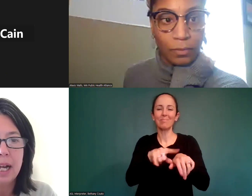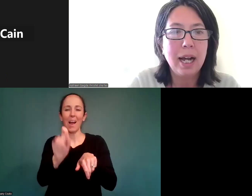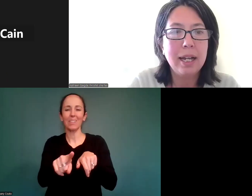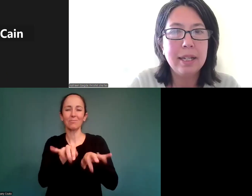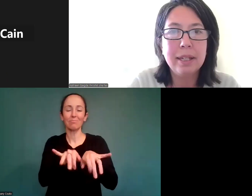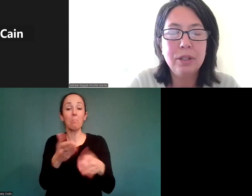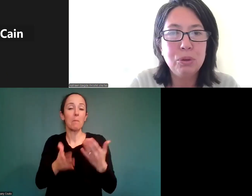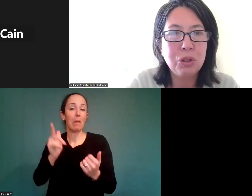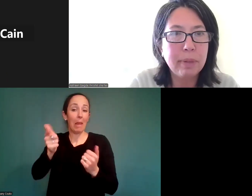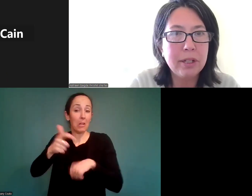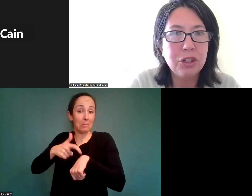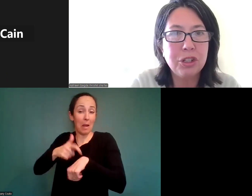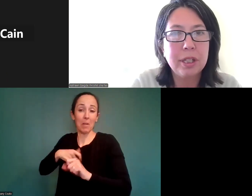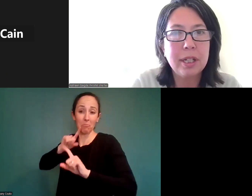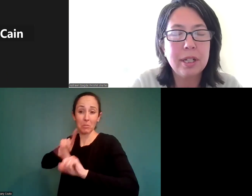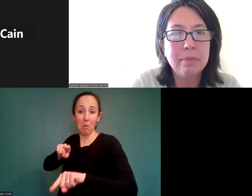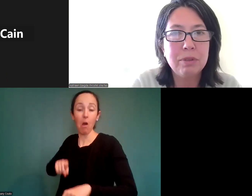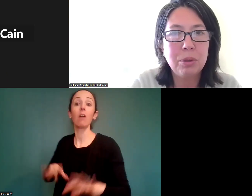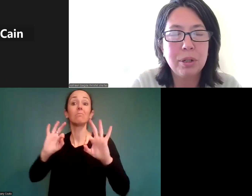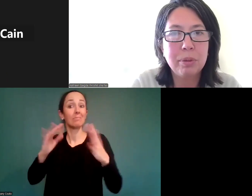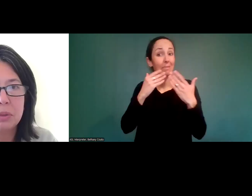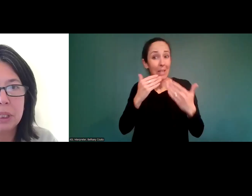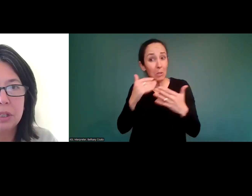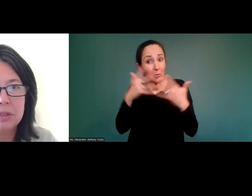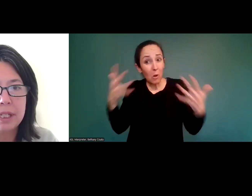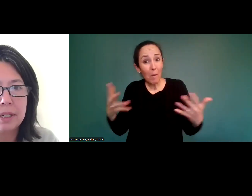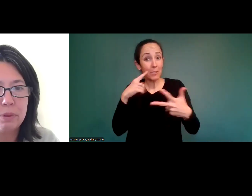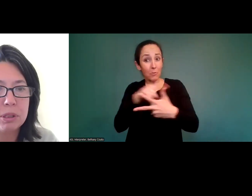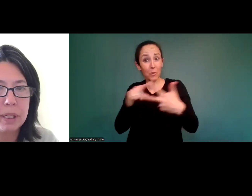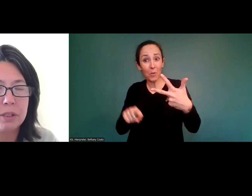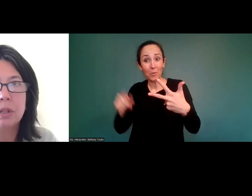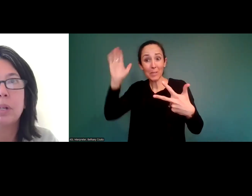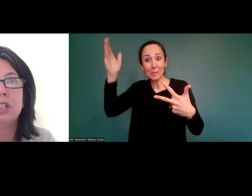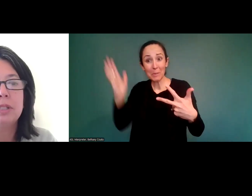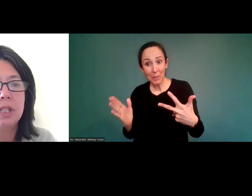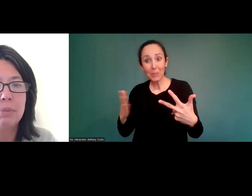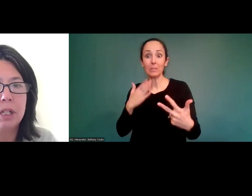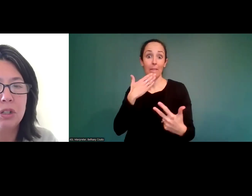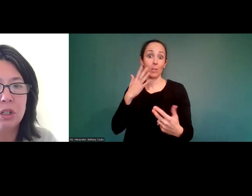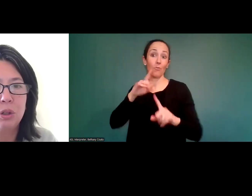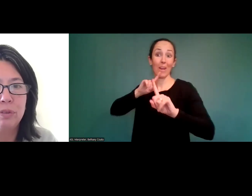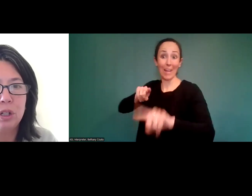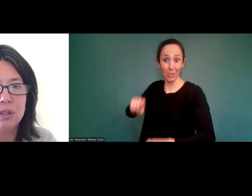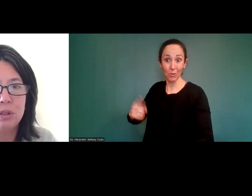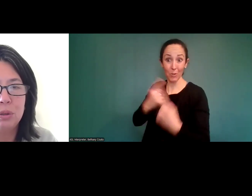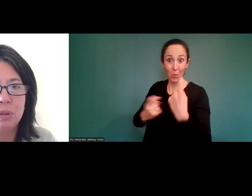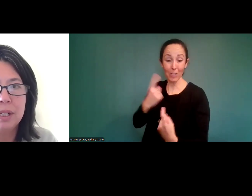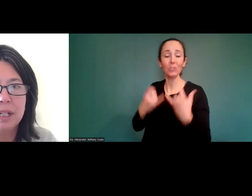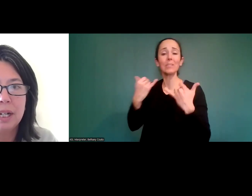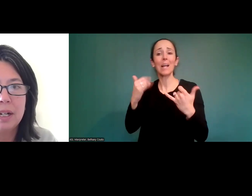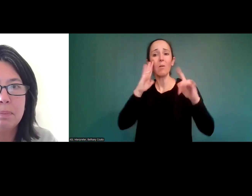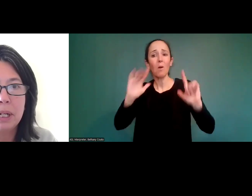that. I thank you so much to our 3 speakers and for responding to the questions. I'm going to turn it over